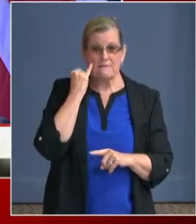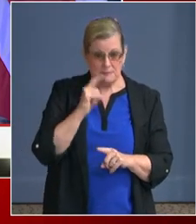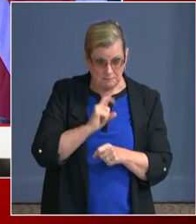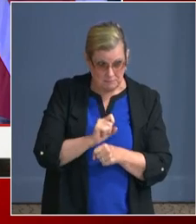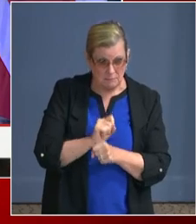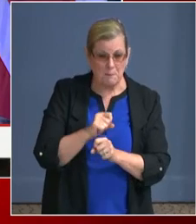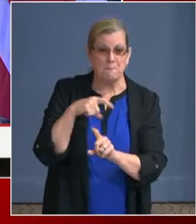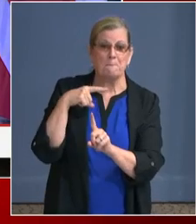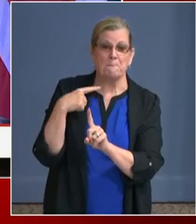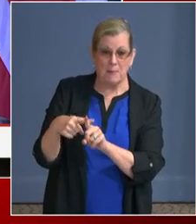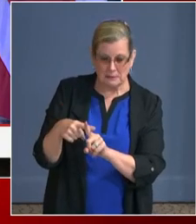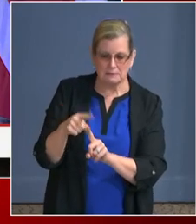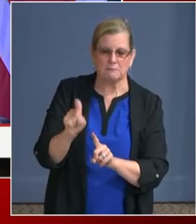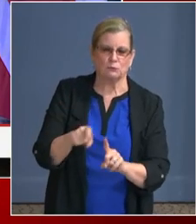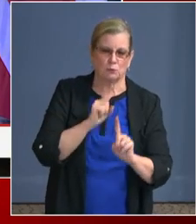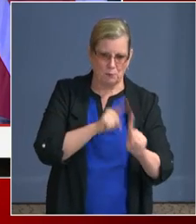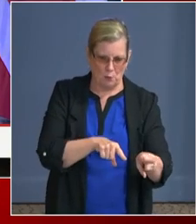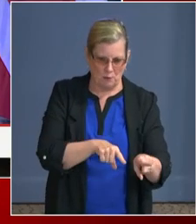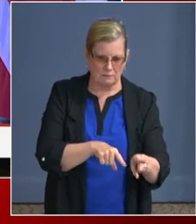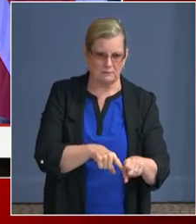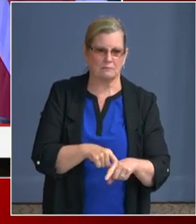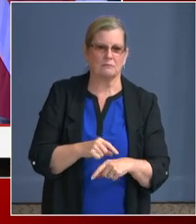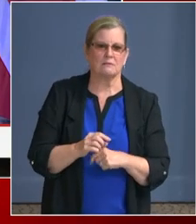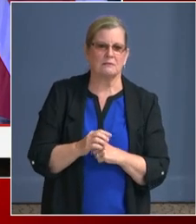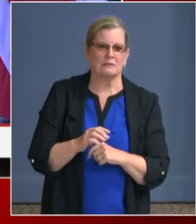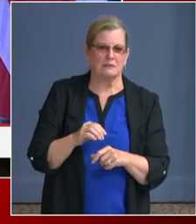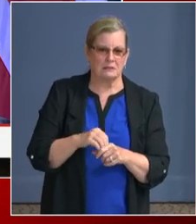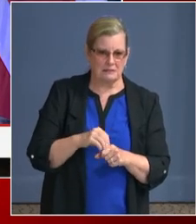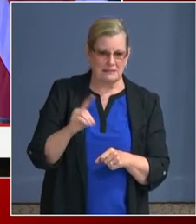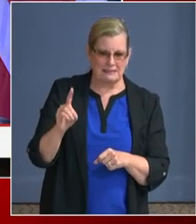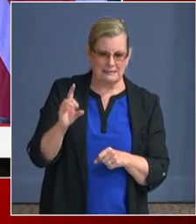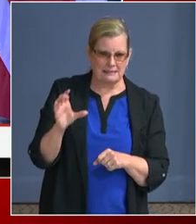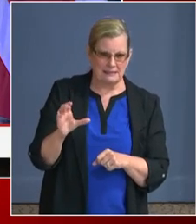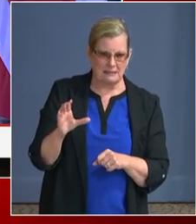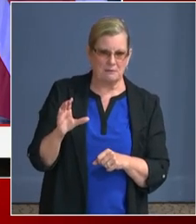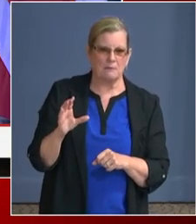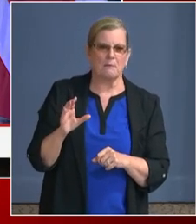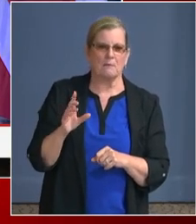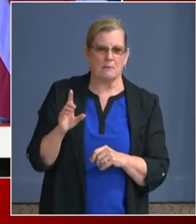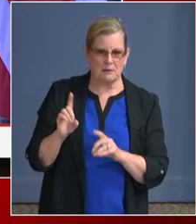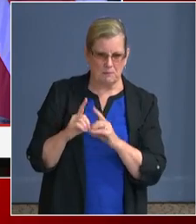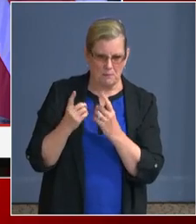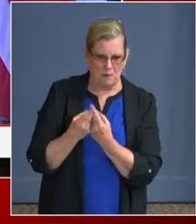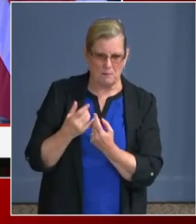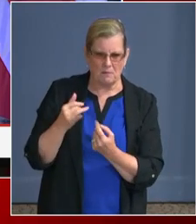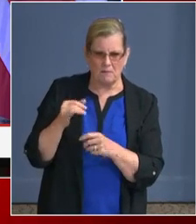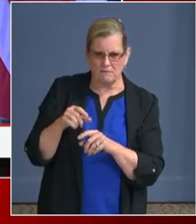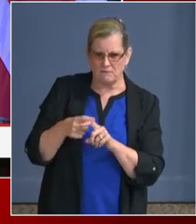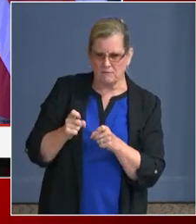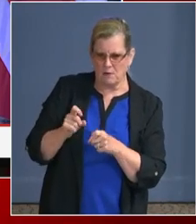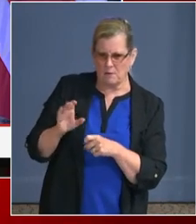do report positive cases to the DC Department of Health through their portal, through their web portal. Thank you.